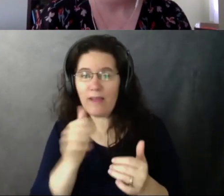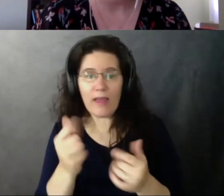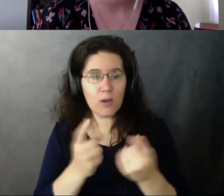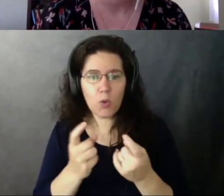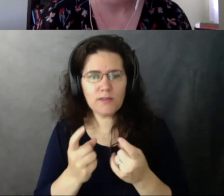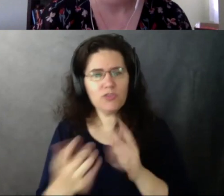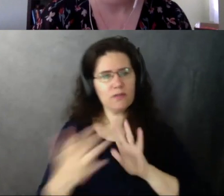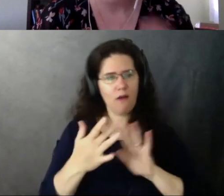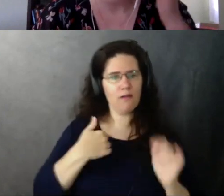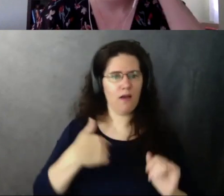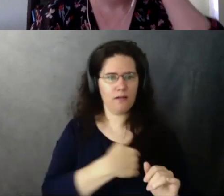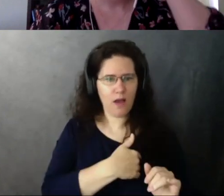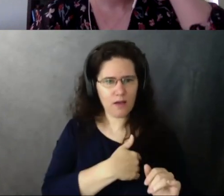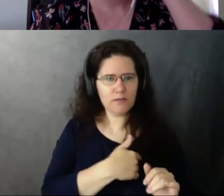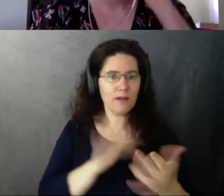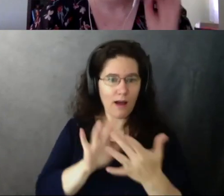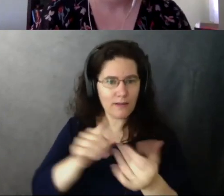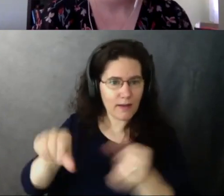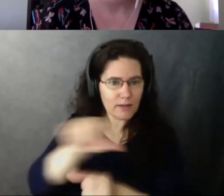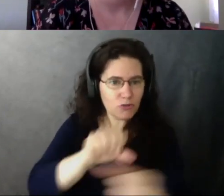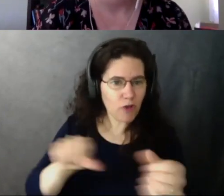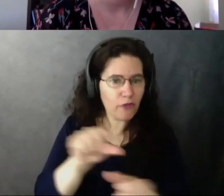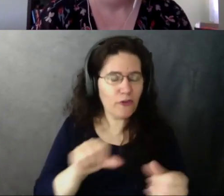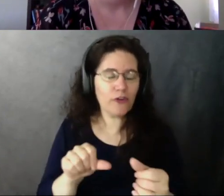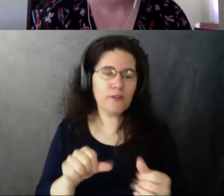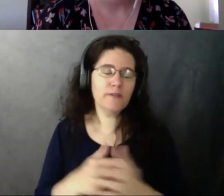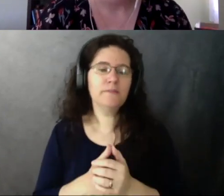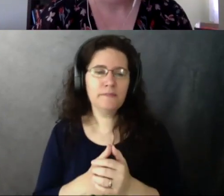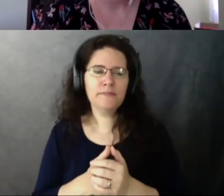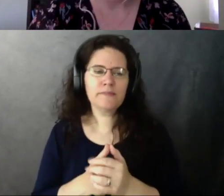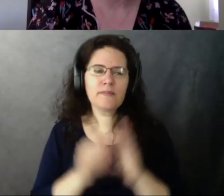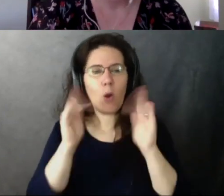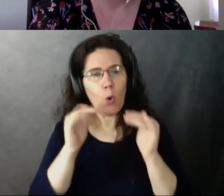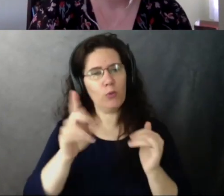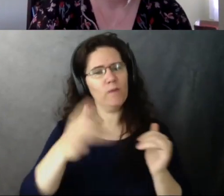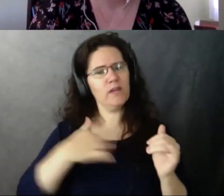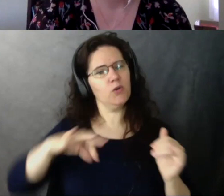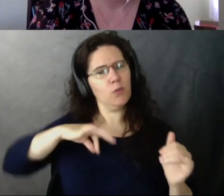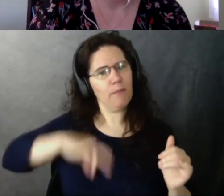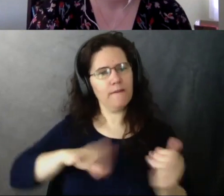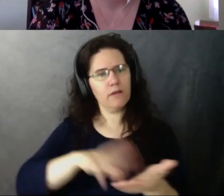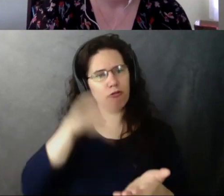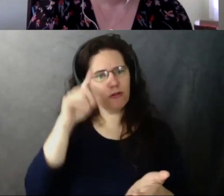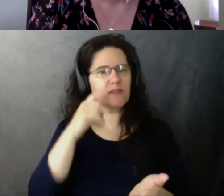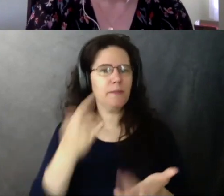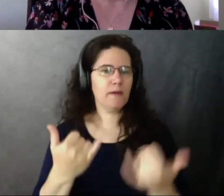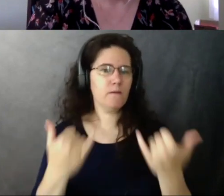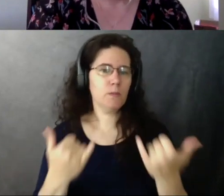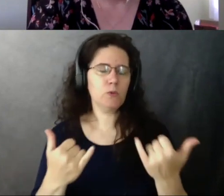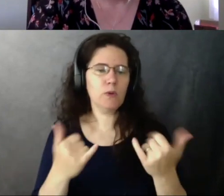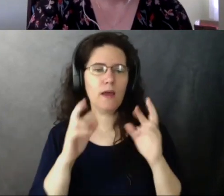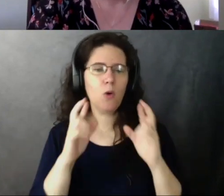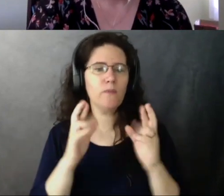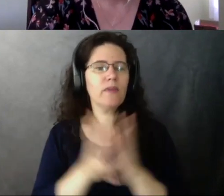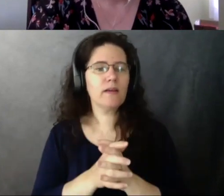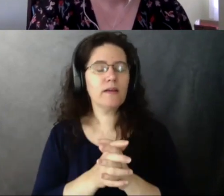share resources with each other. And we hope you all learned something from the webinar today. So Thank you all